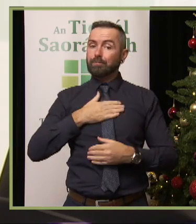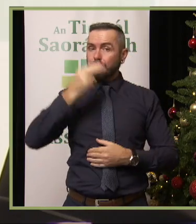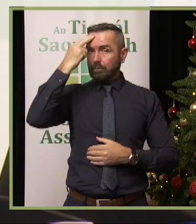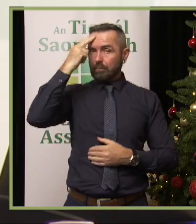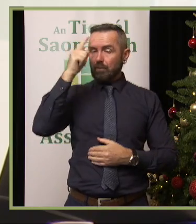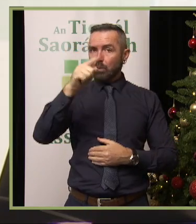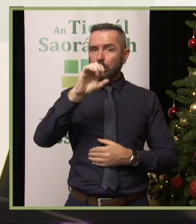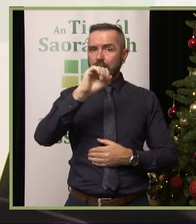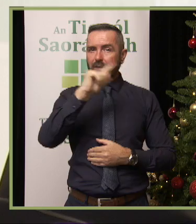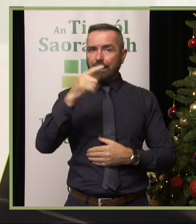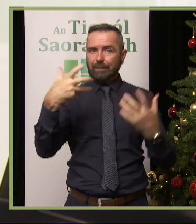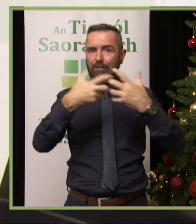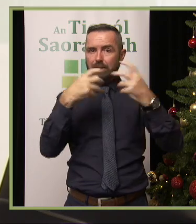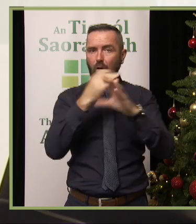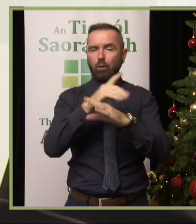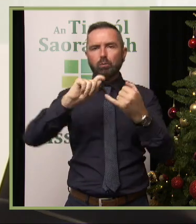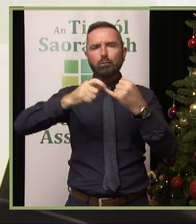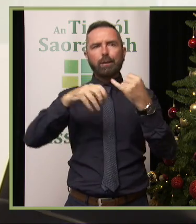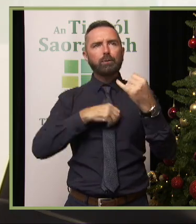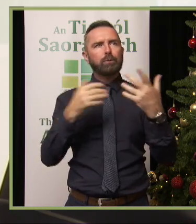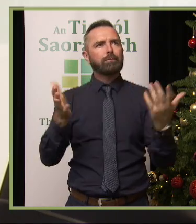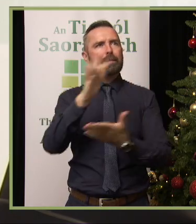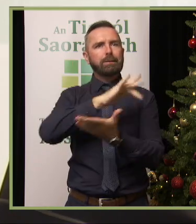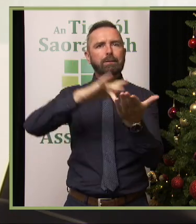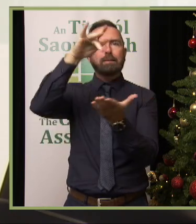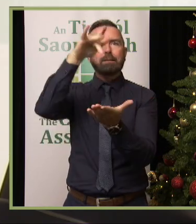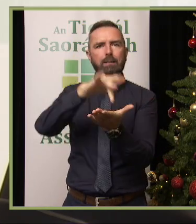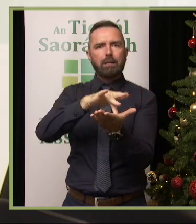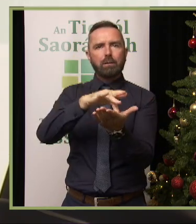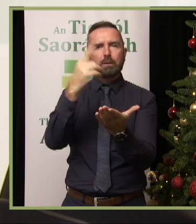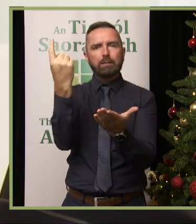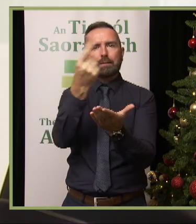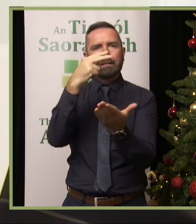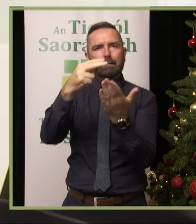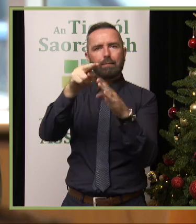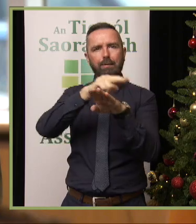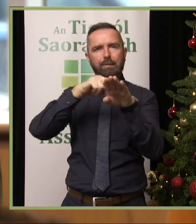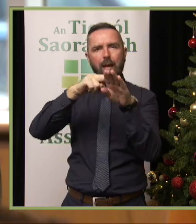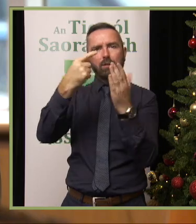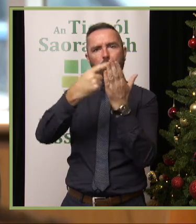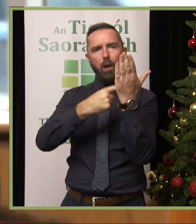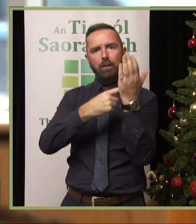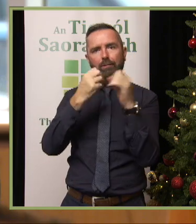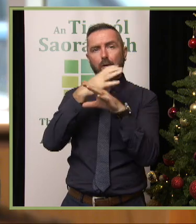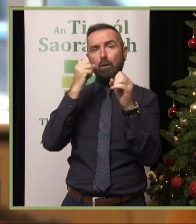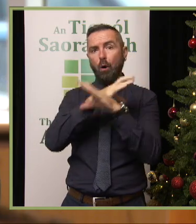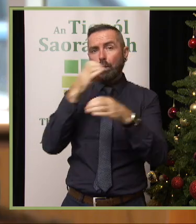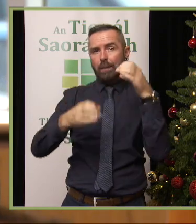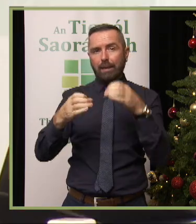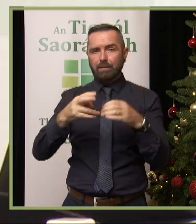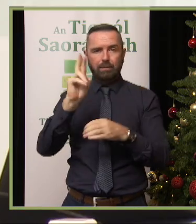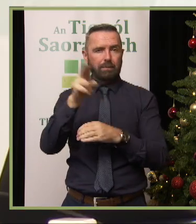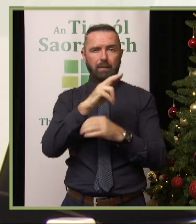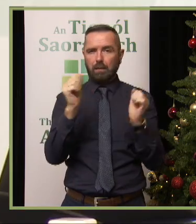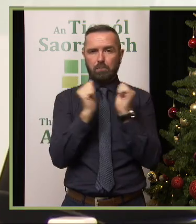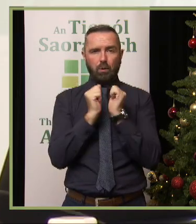the one-size-fits-all was trying to centralise a single national policy to cover all cases, and that's no longer